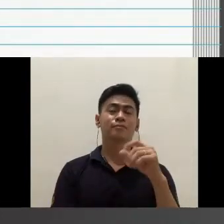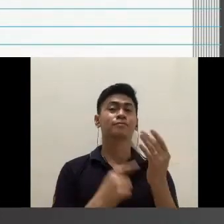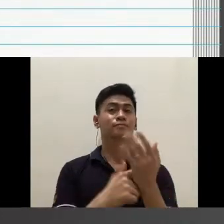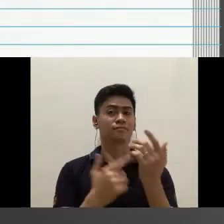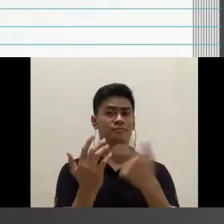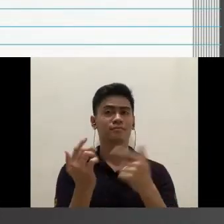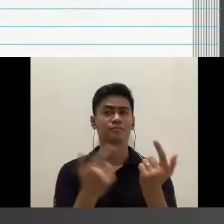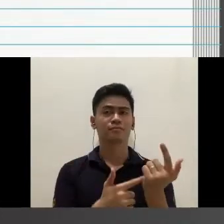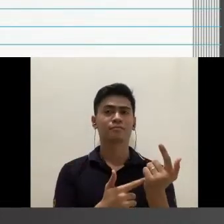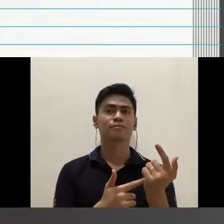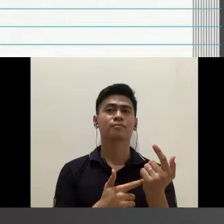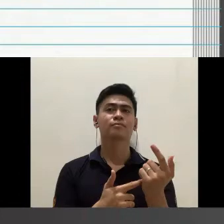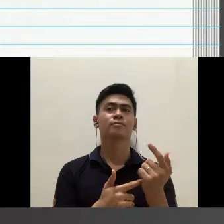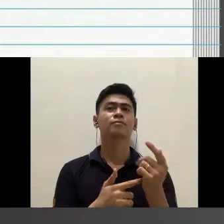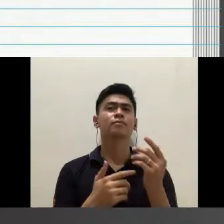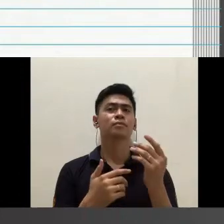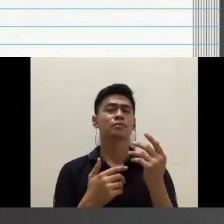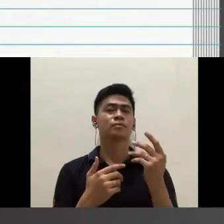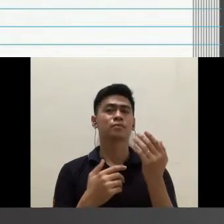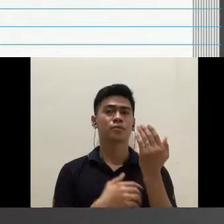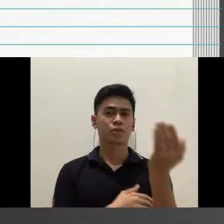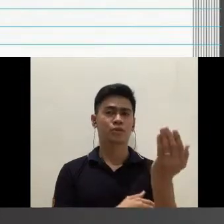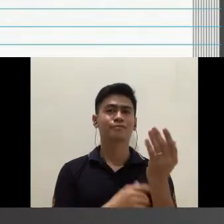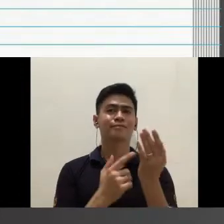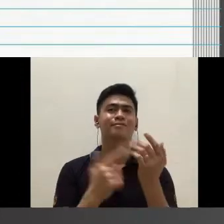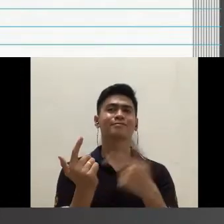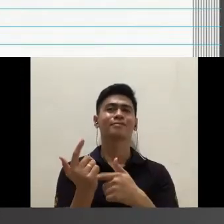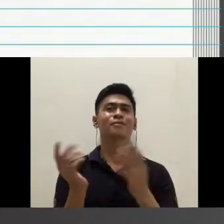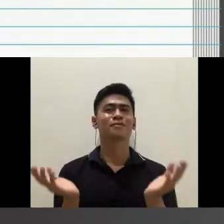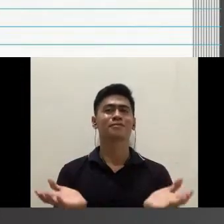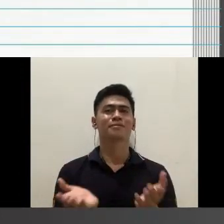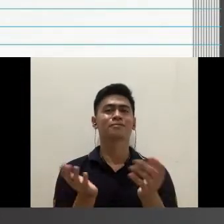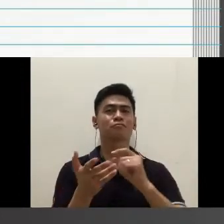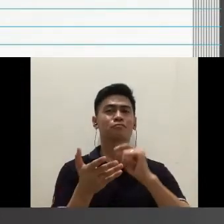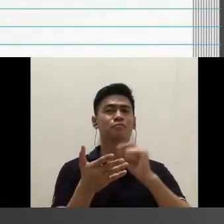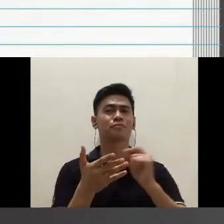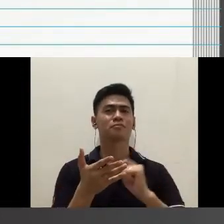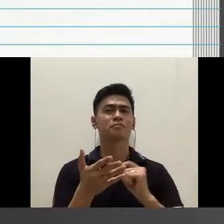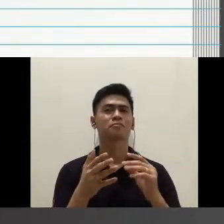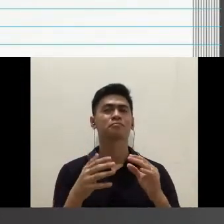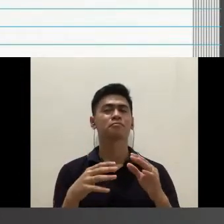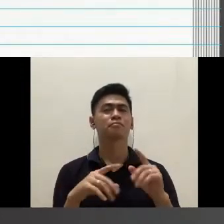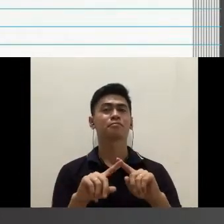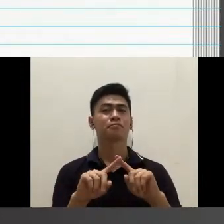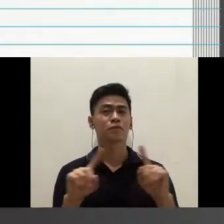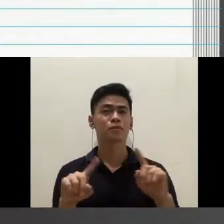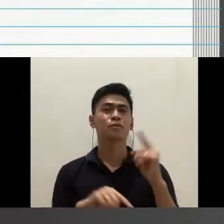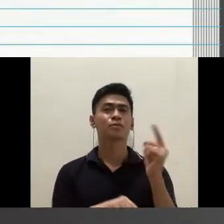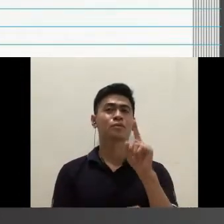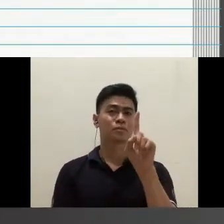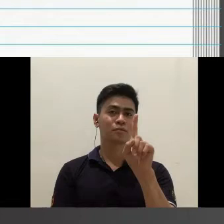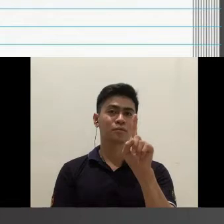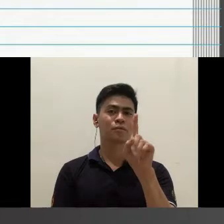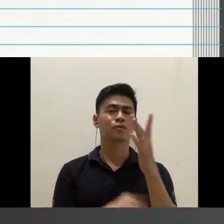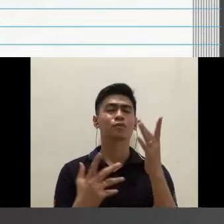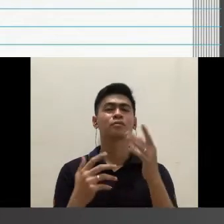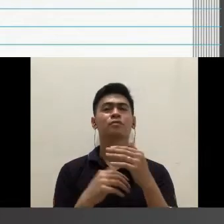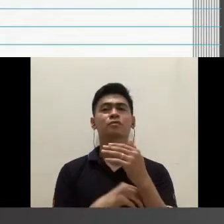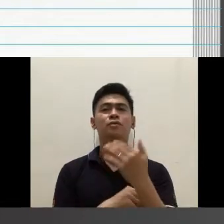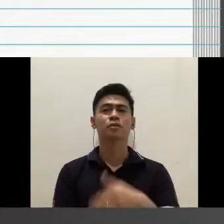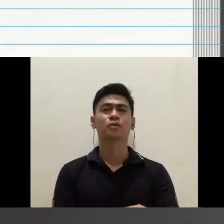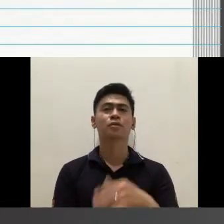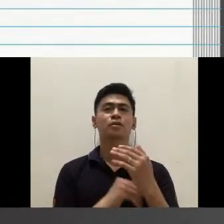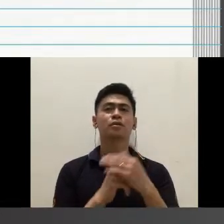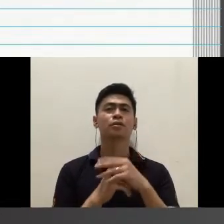reasons and evidences of the writer alone are presented and not the reasons Take a and look at the evidences persuasive of essay others.